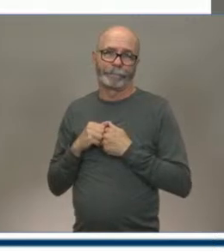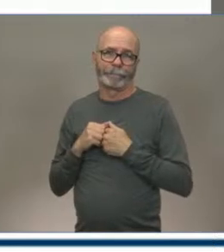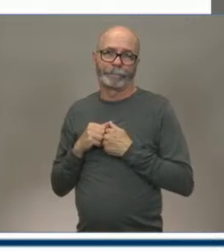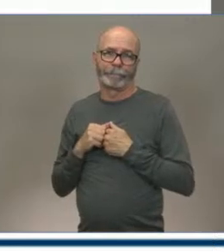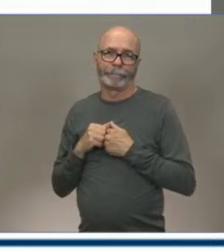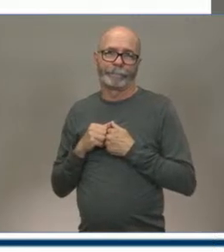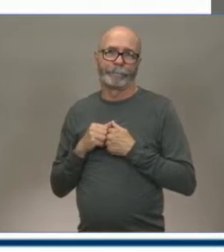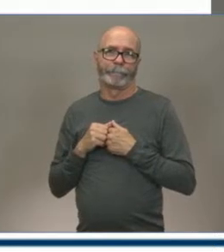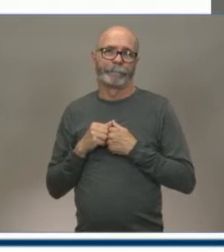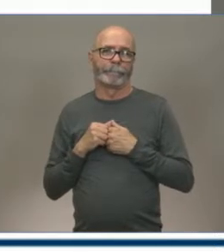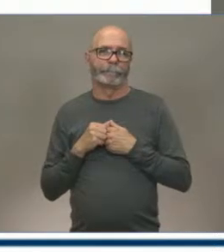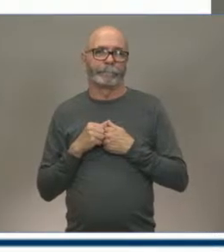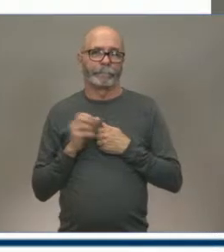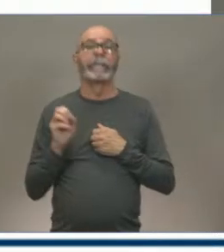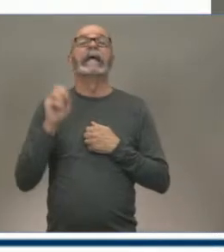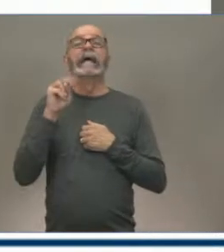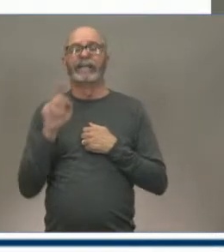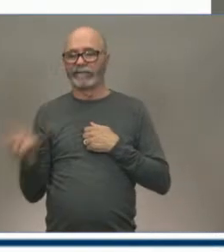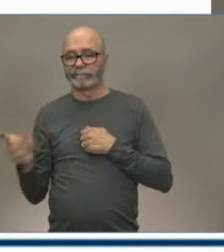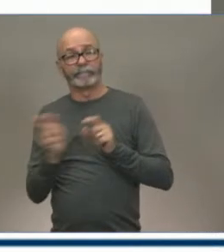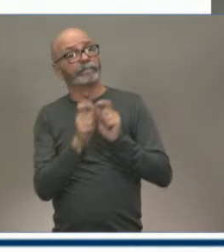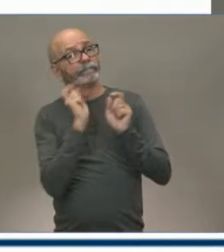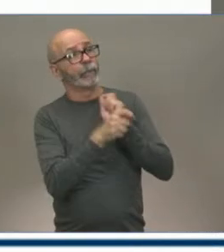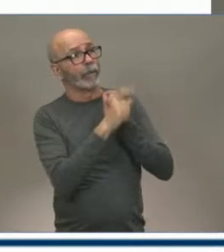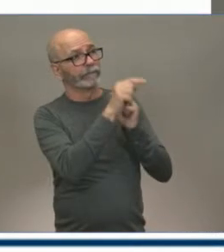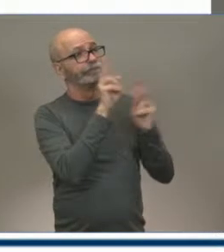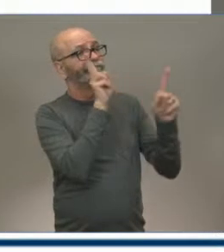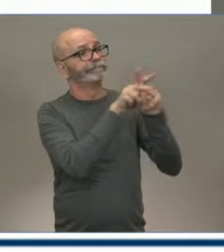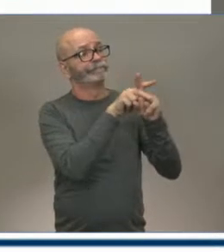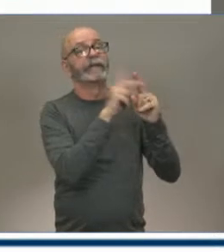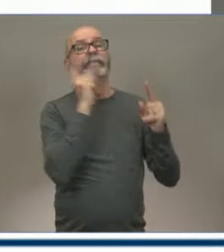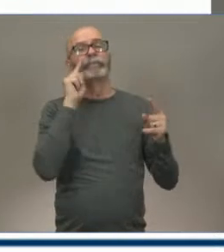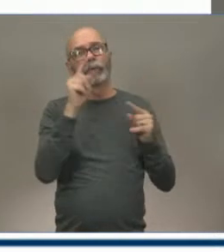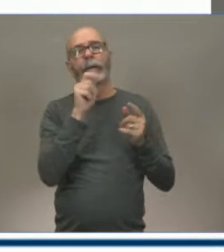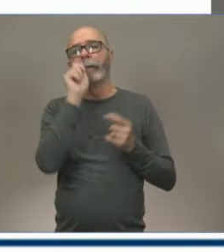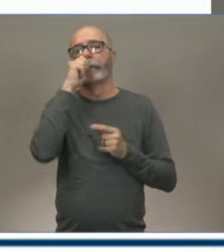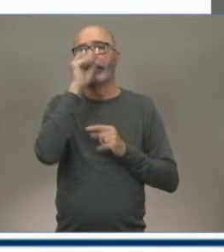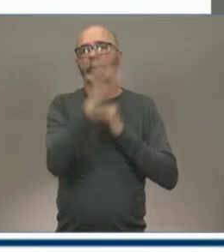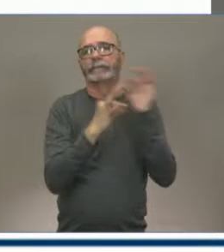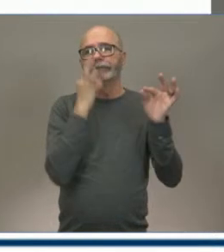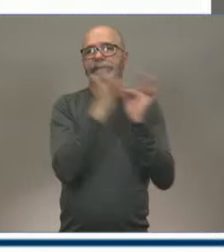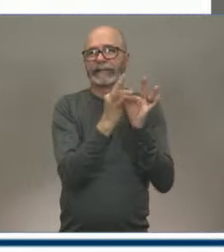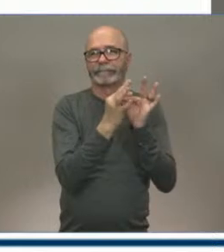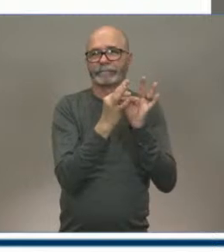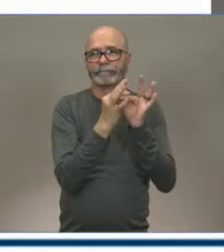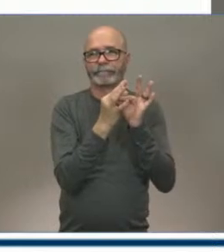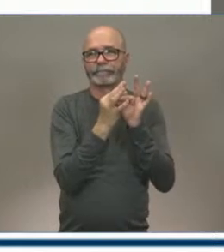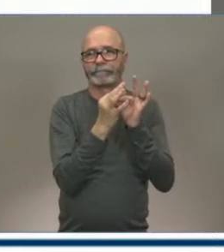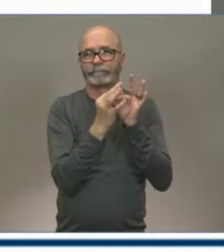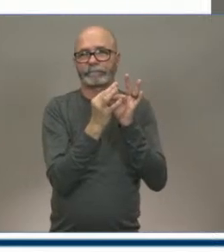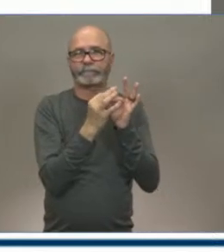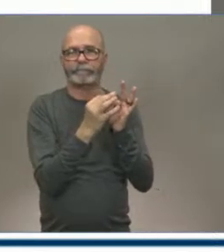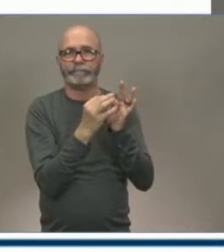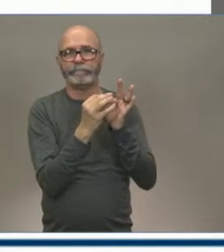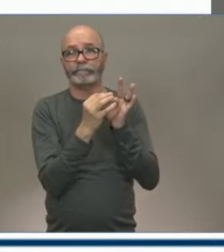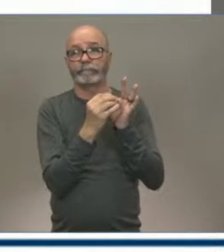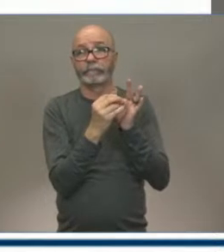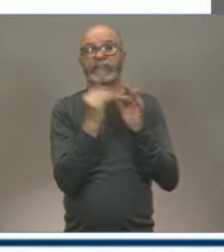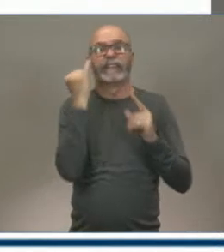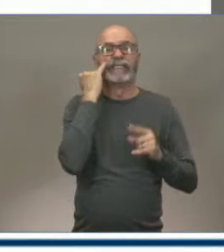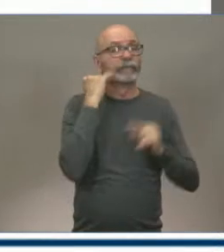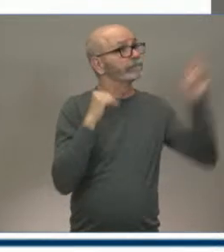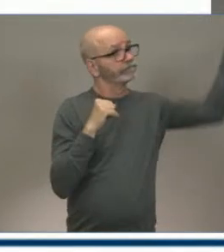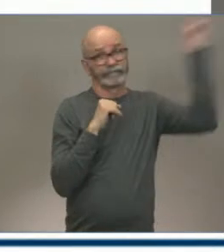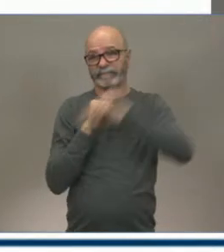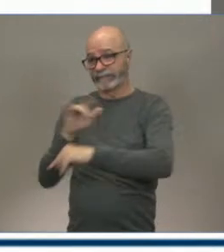a test. And also, if they've had people from New Brunswick visiting them over the holidays, they should also, now everybody in their household should go online, book